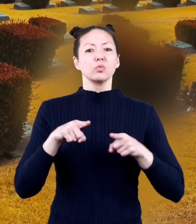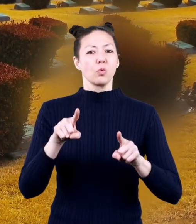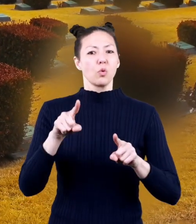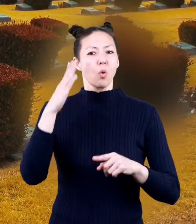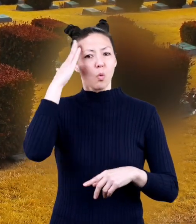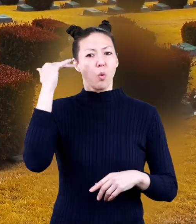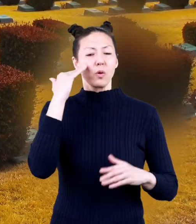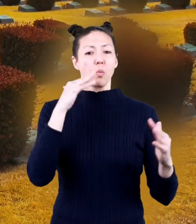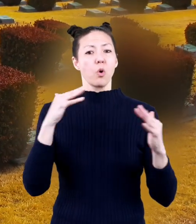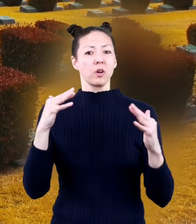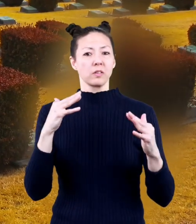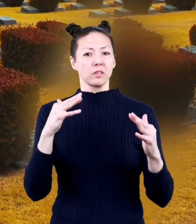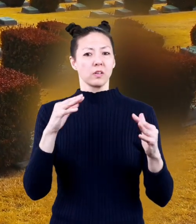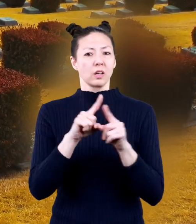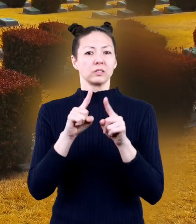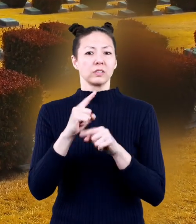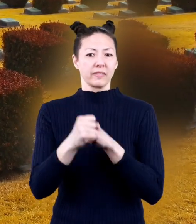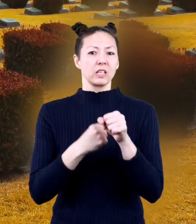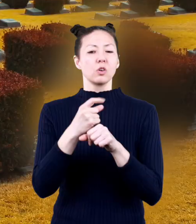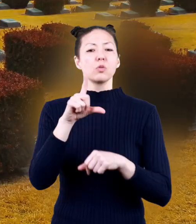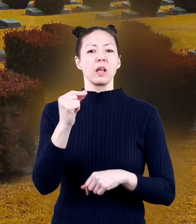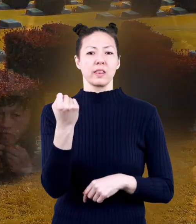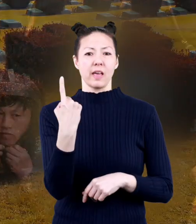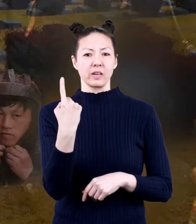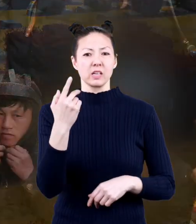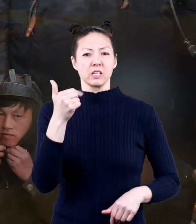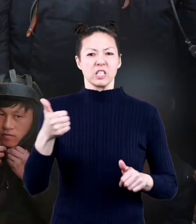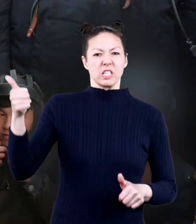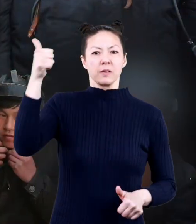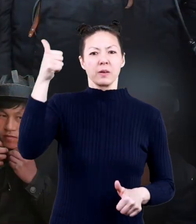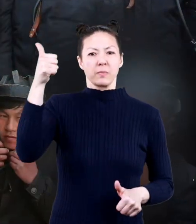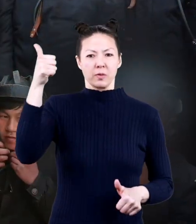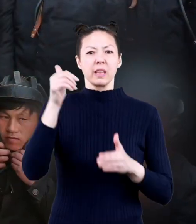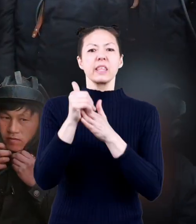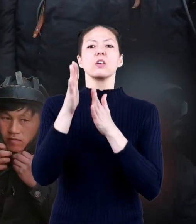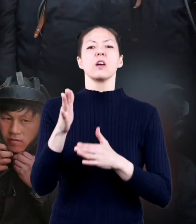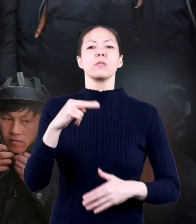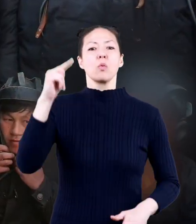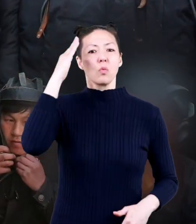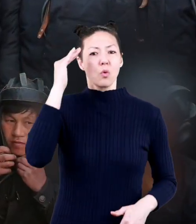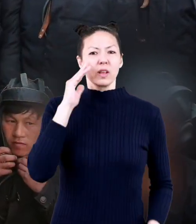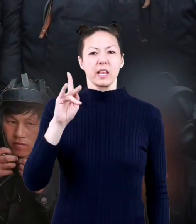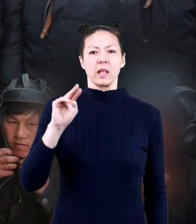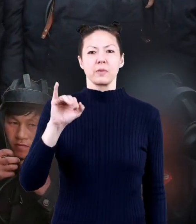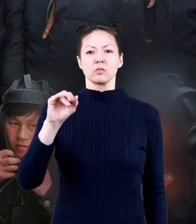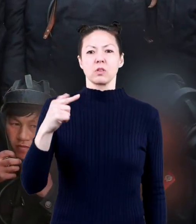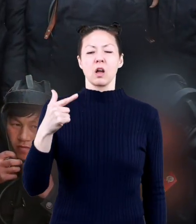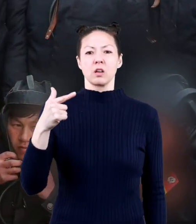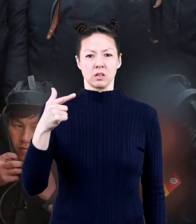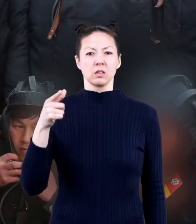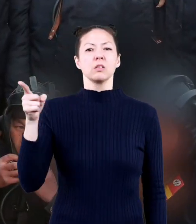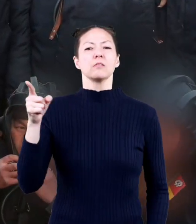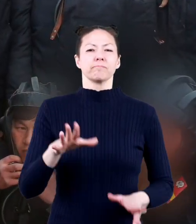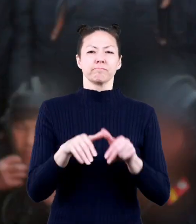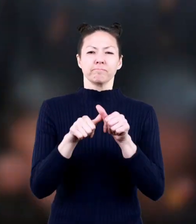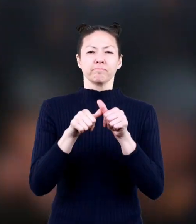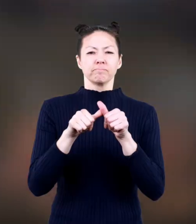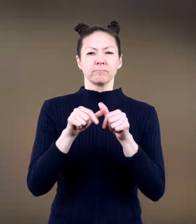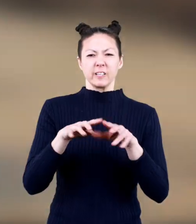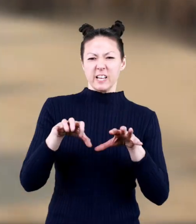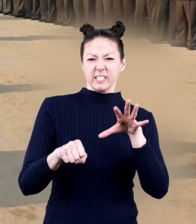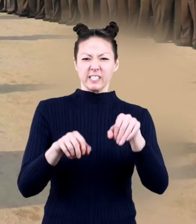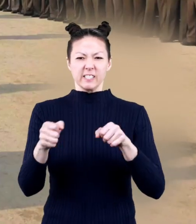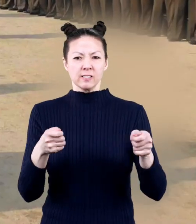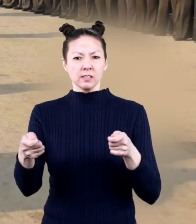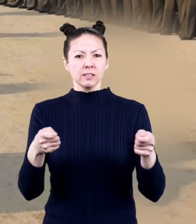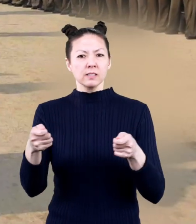killed during the Korean War. As of 2011, Chairman and Supreme Leader of North Korea, Kim Jong-un,